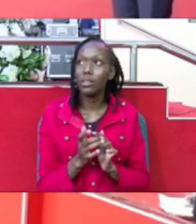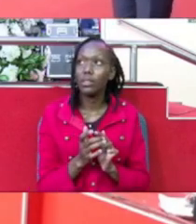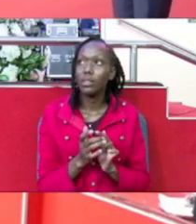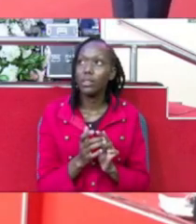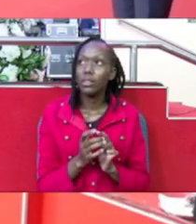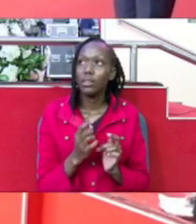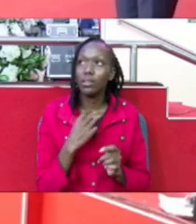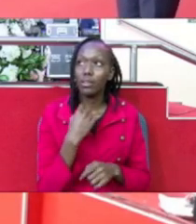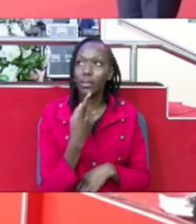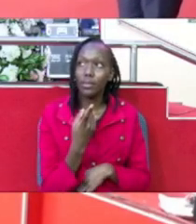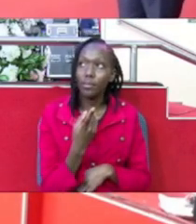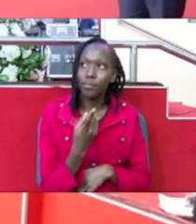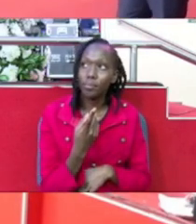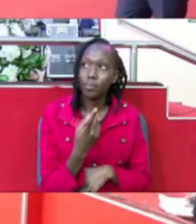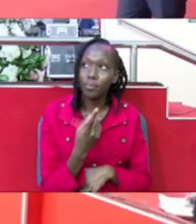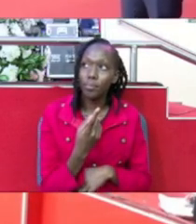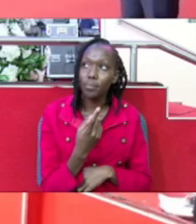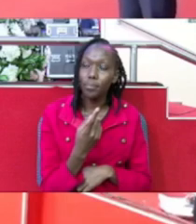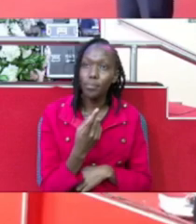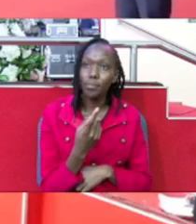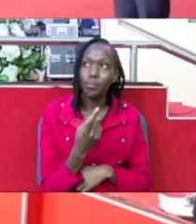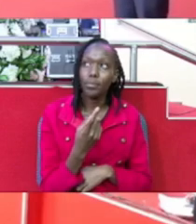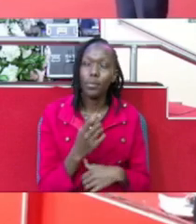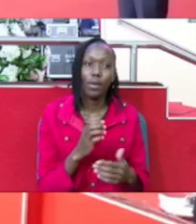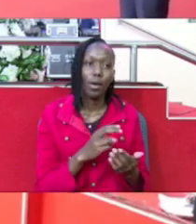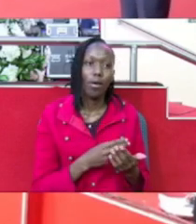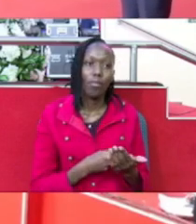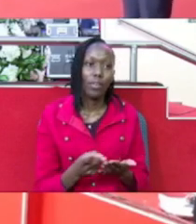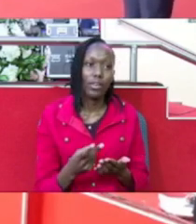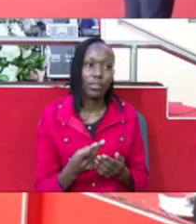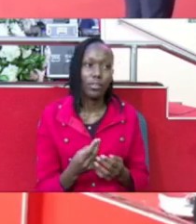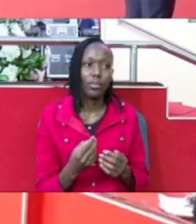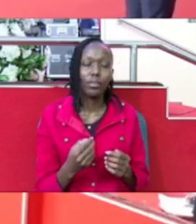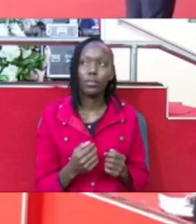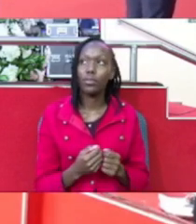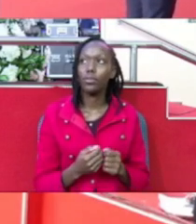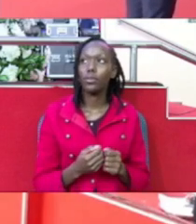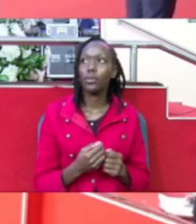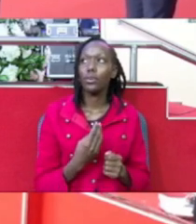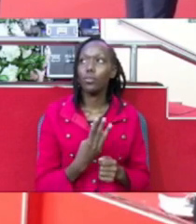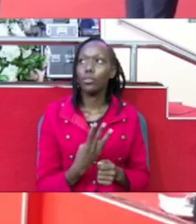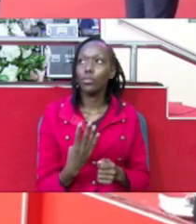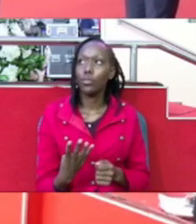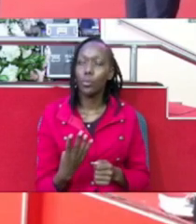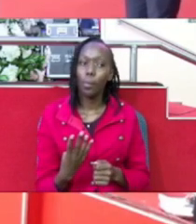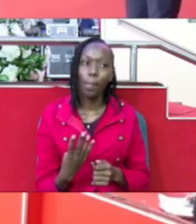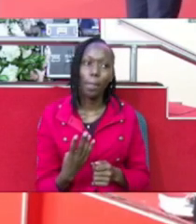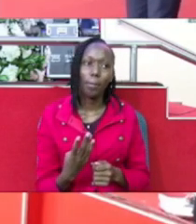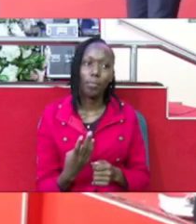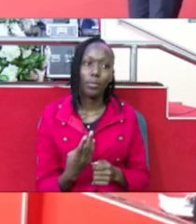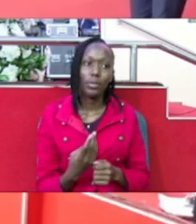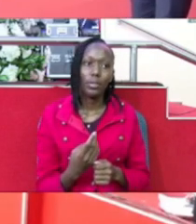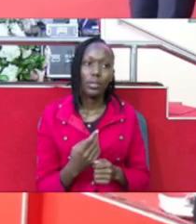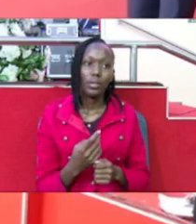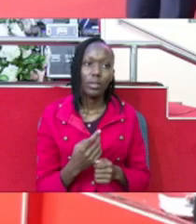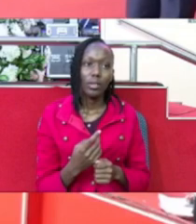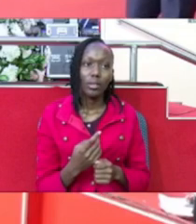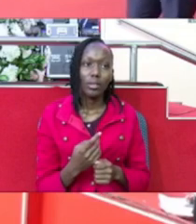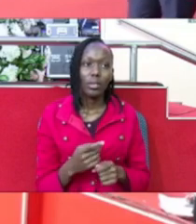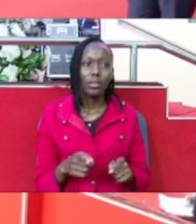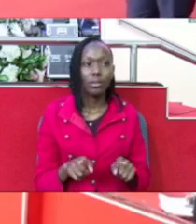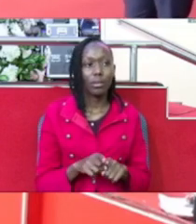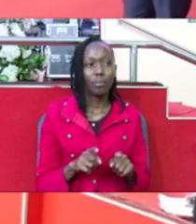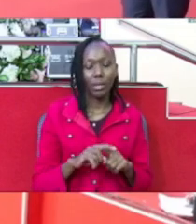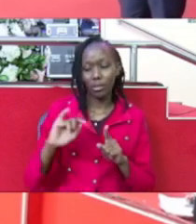Yesu anashughulikia jambo hili pale 44. As much as James and John had the wrong idea, Yohana